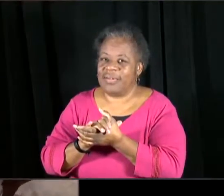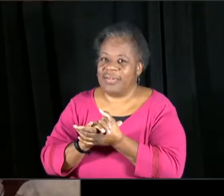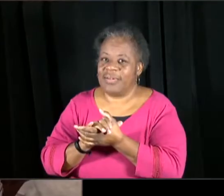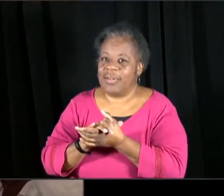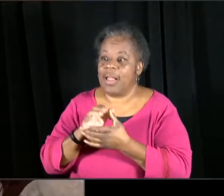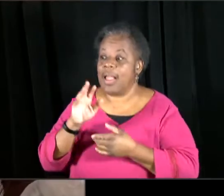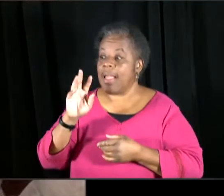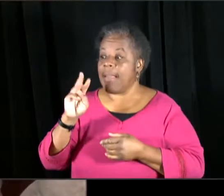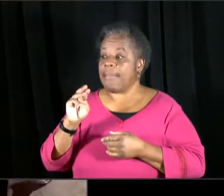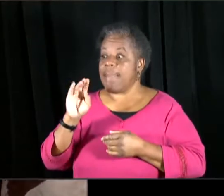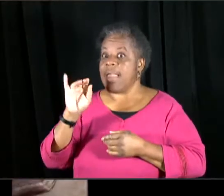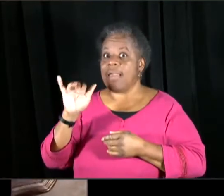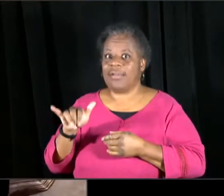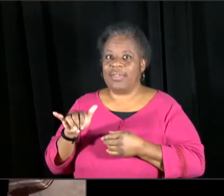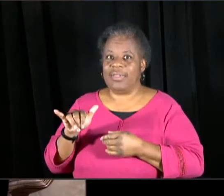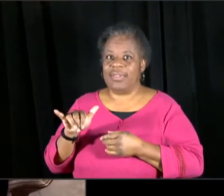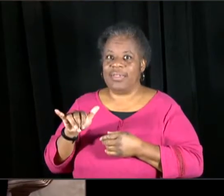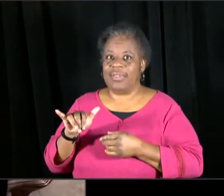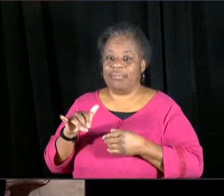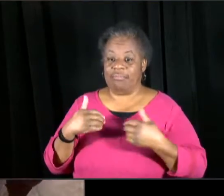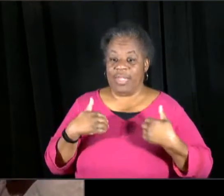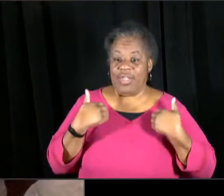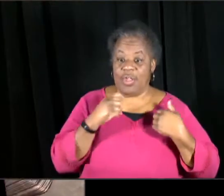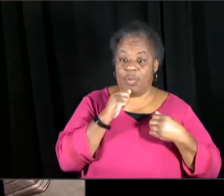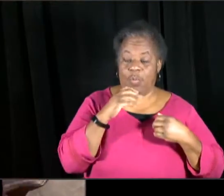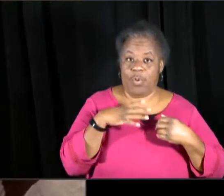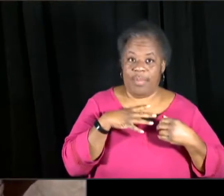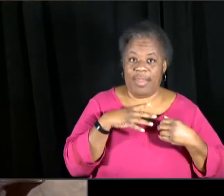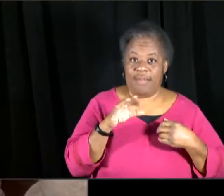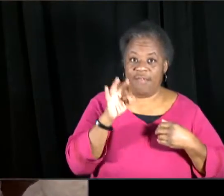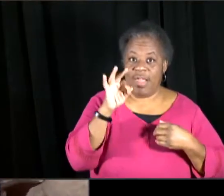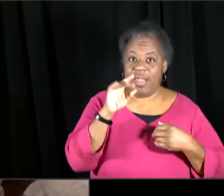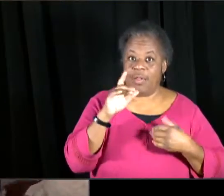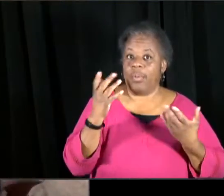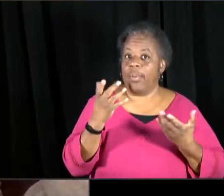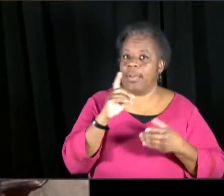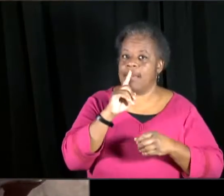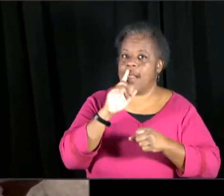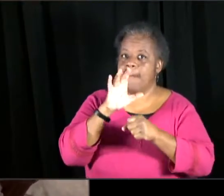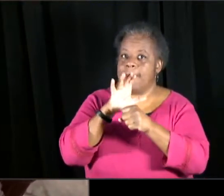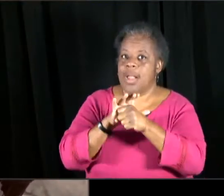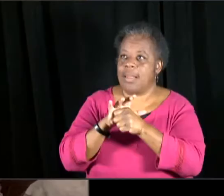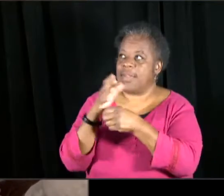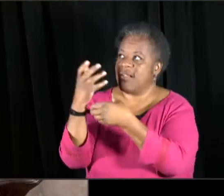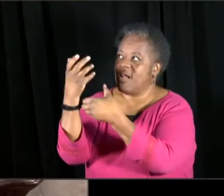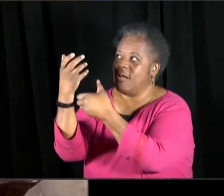Mary had found, as a young woman, a promise she could grab onto.